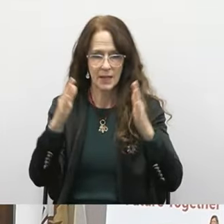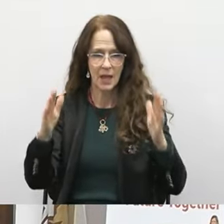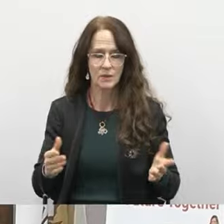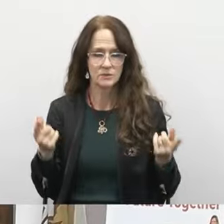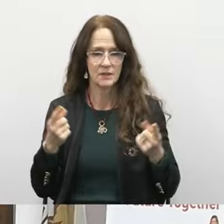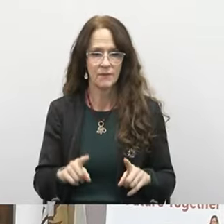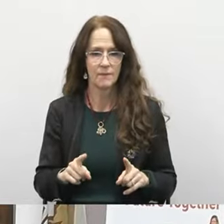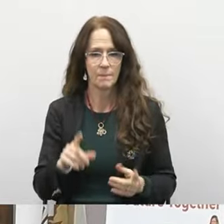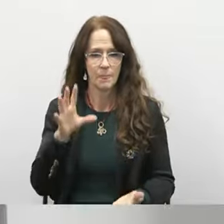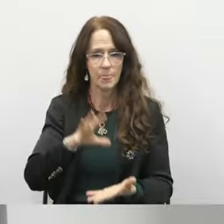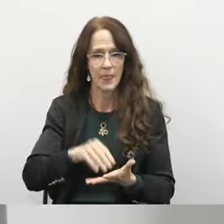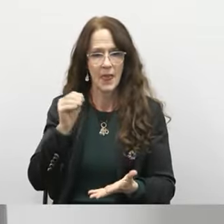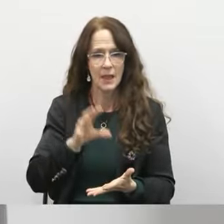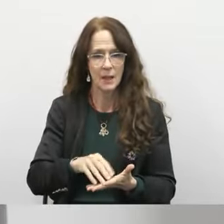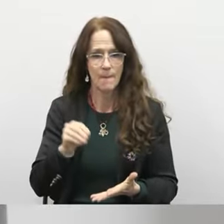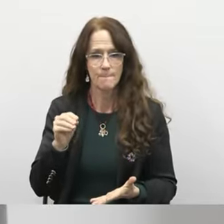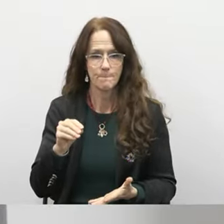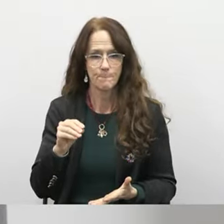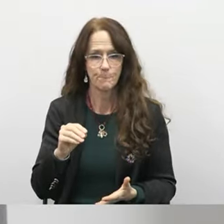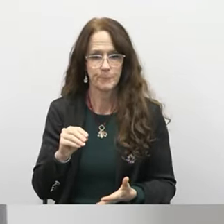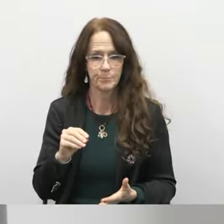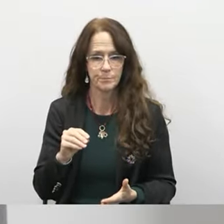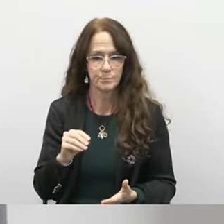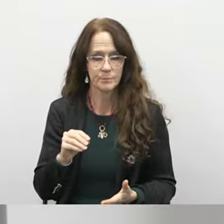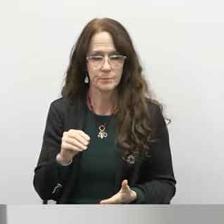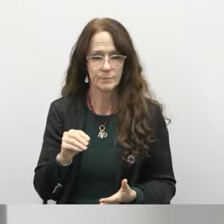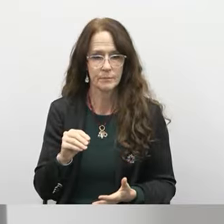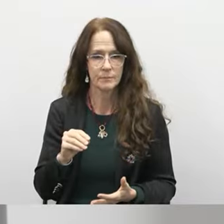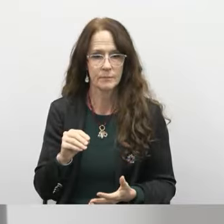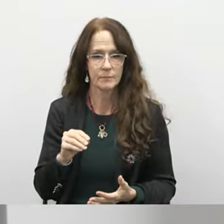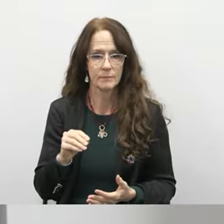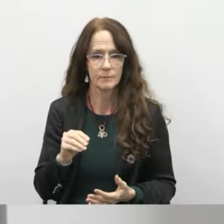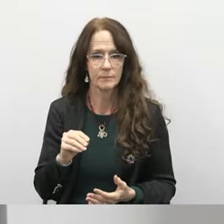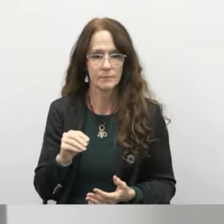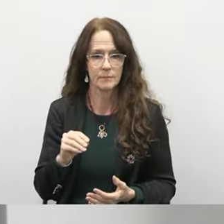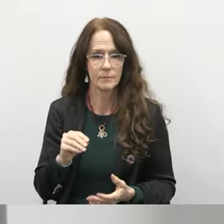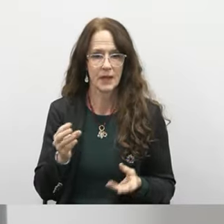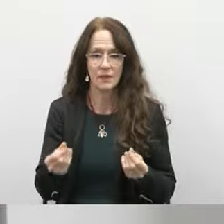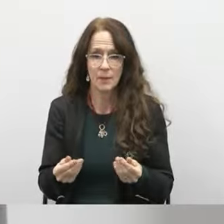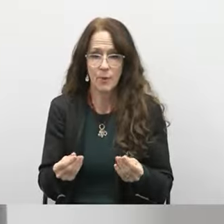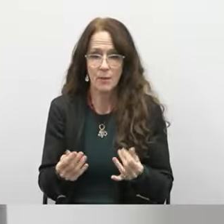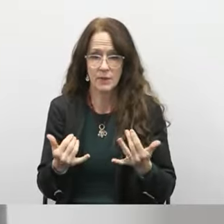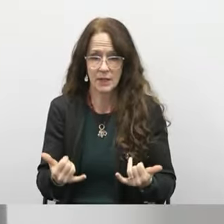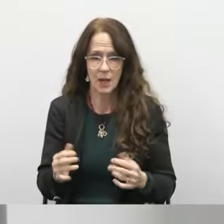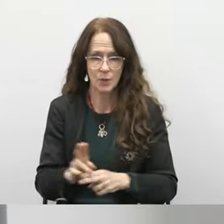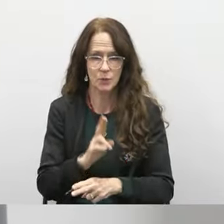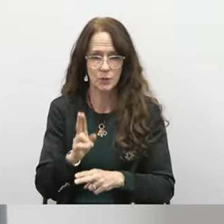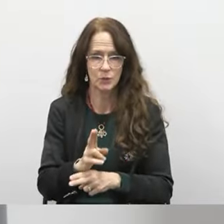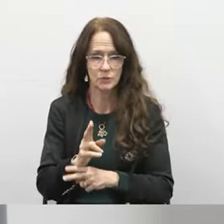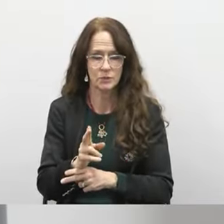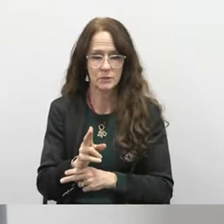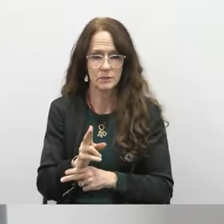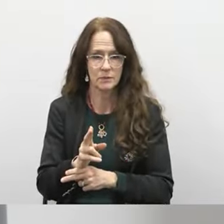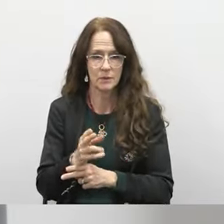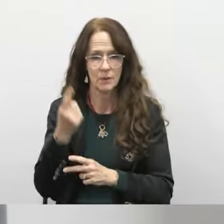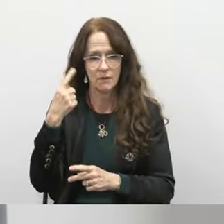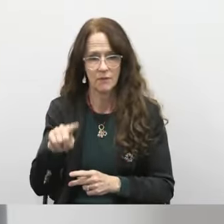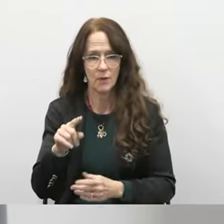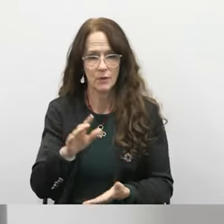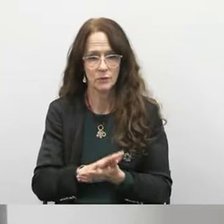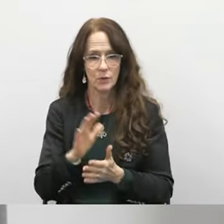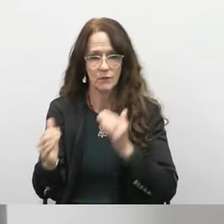I learned that the property that's now being used for School